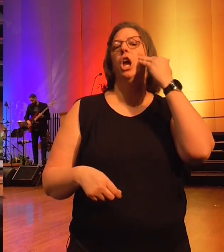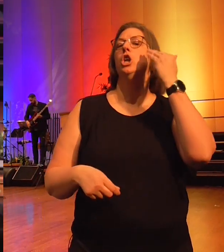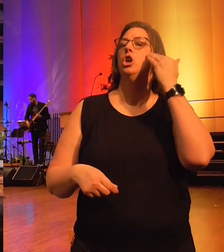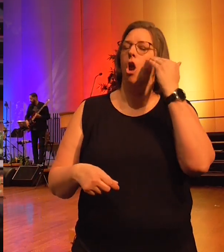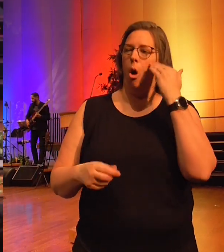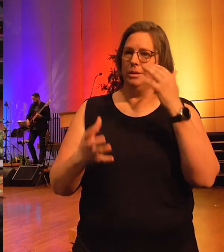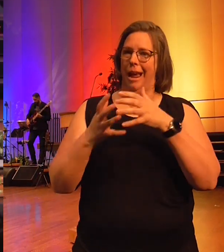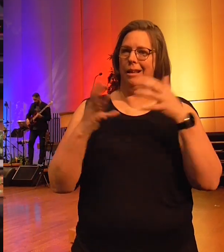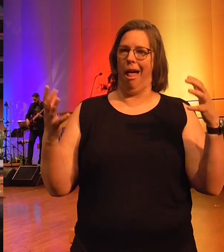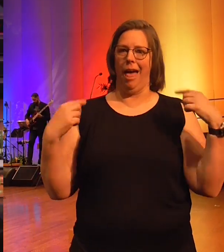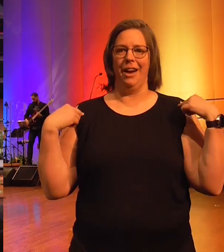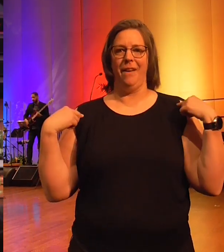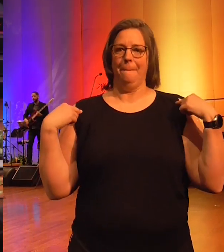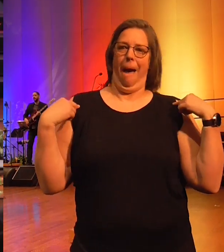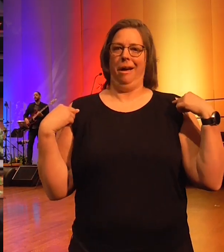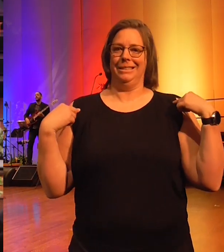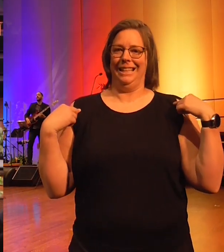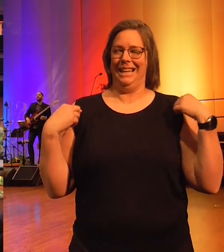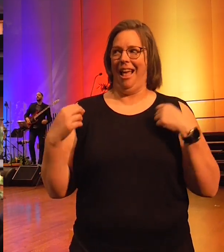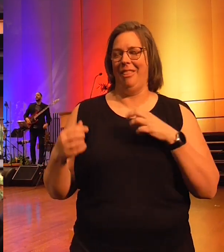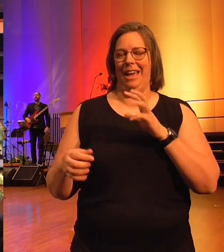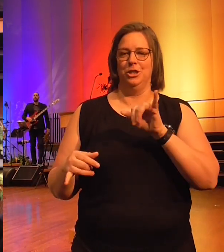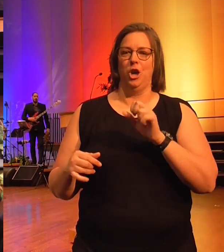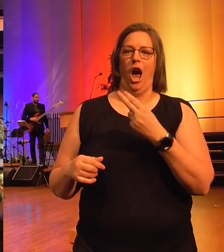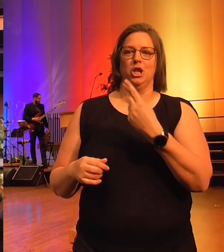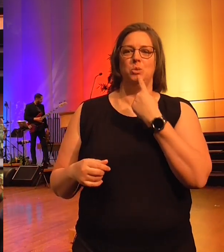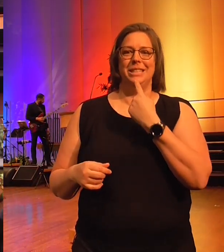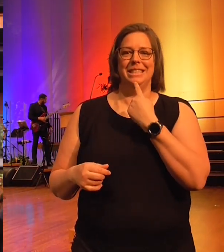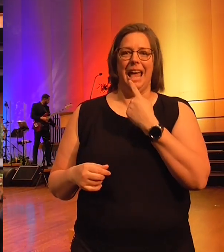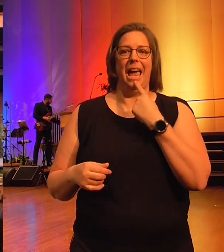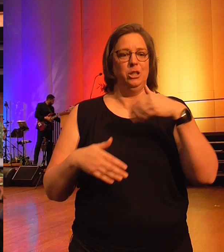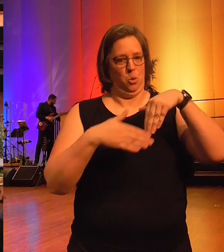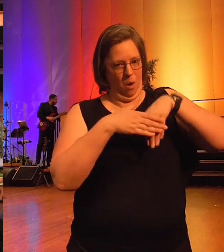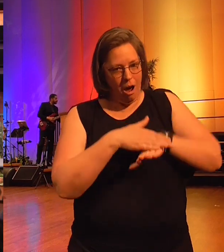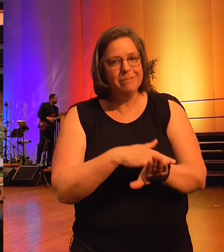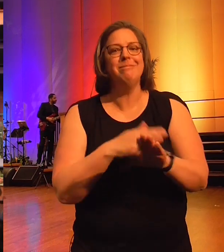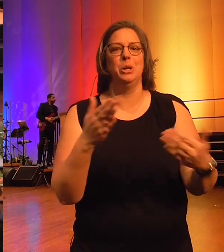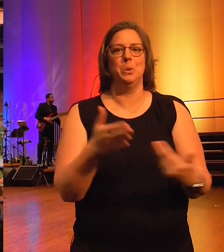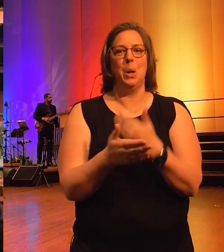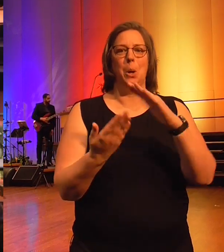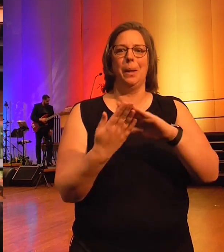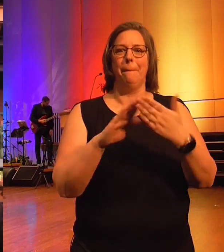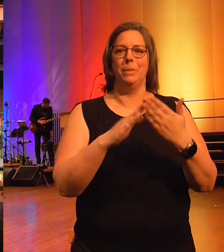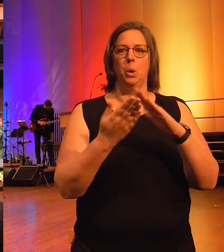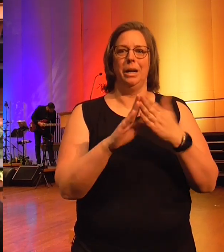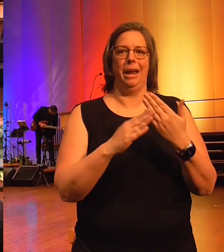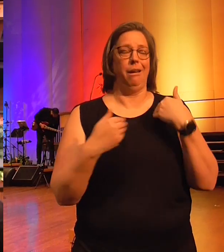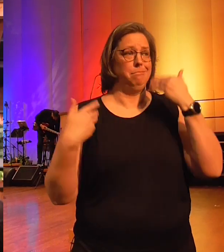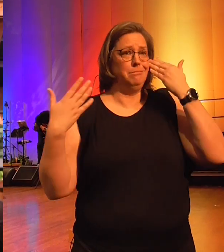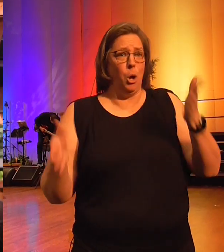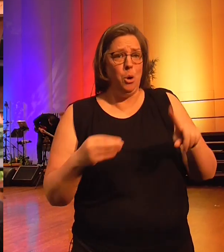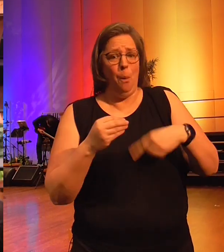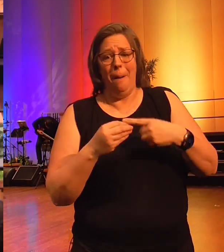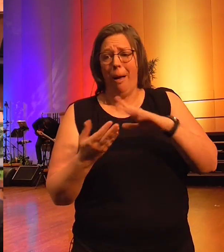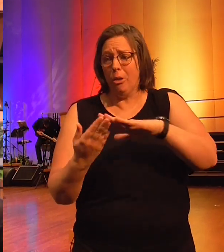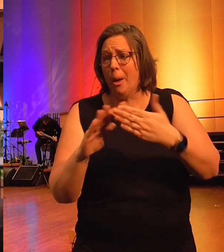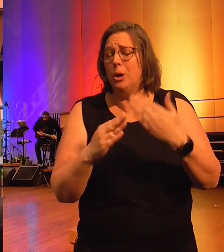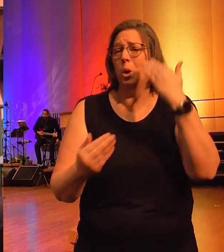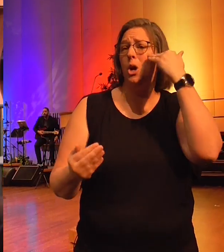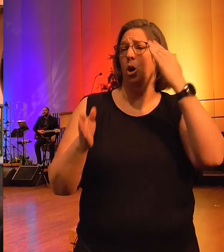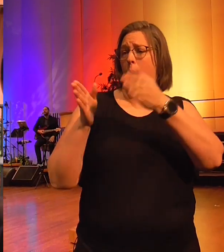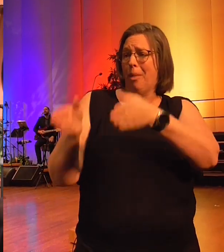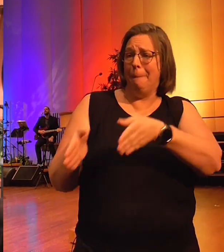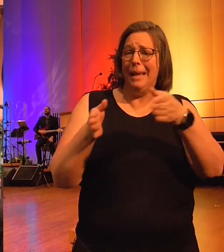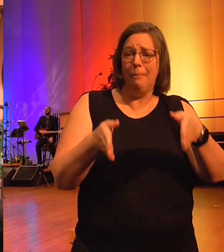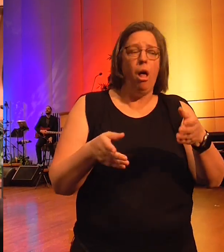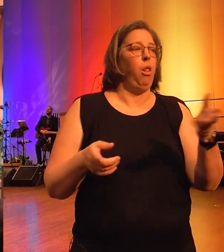of moxie, as Josh was talking about, to walk into a brand new community and not know about the community or know the people. We've all been there.